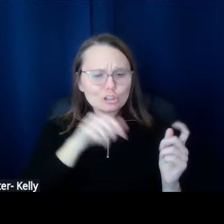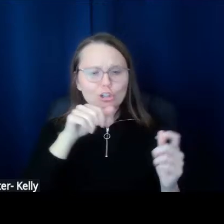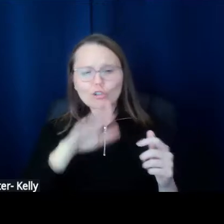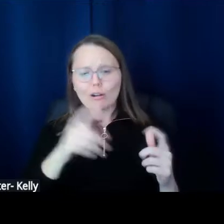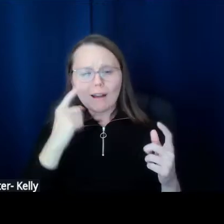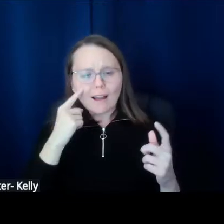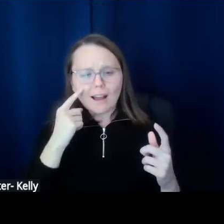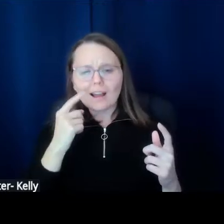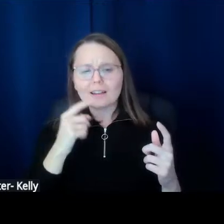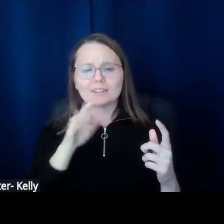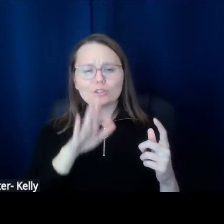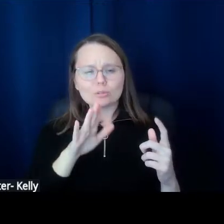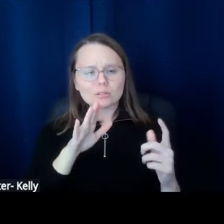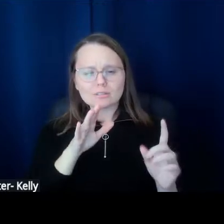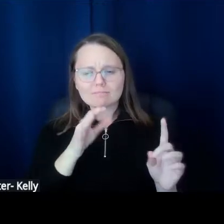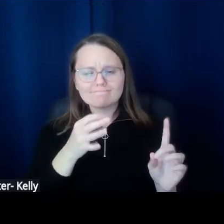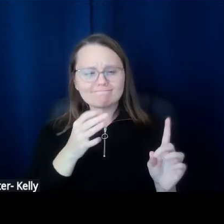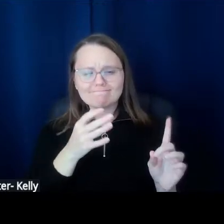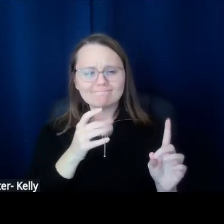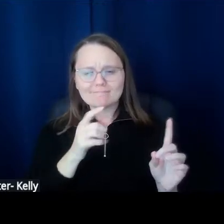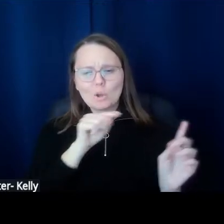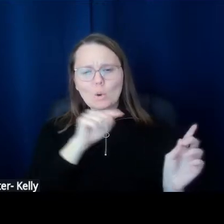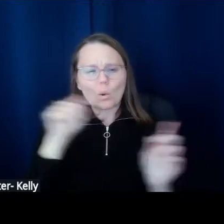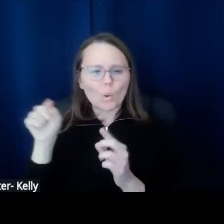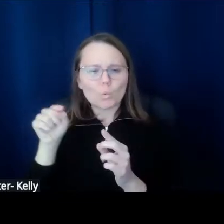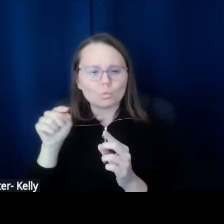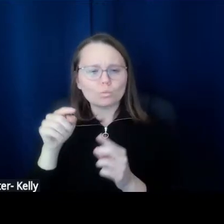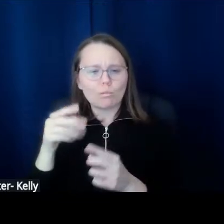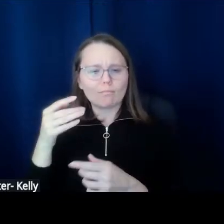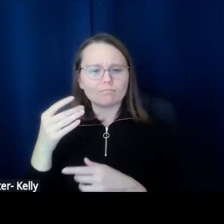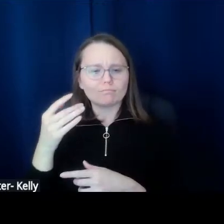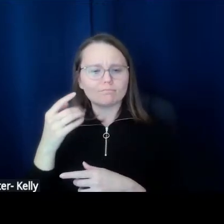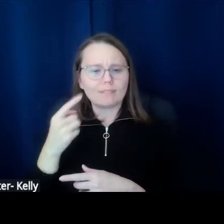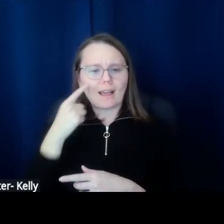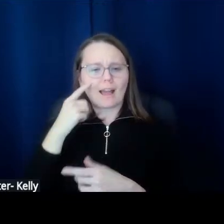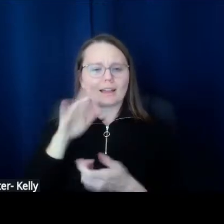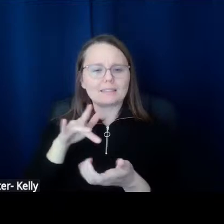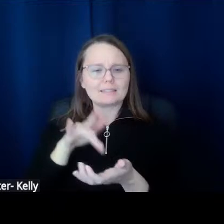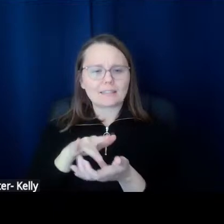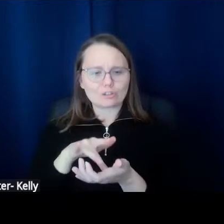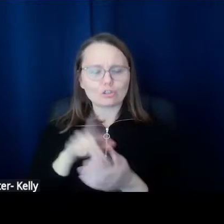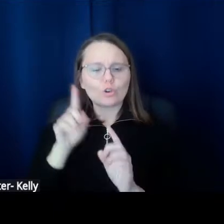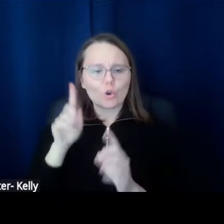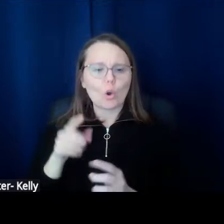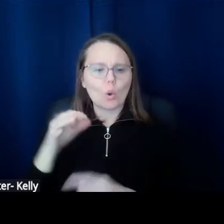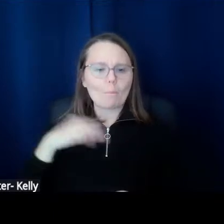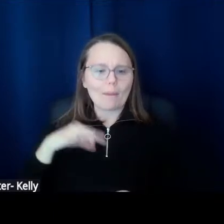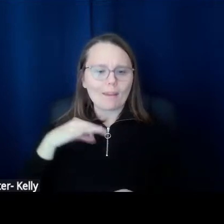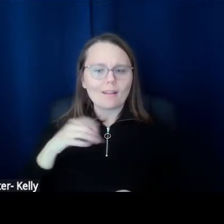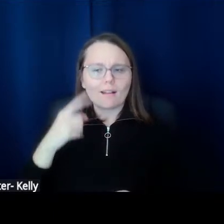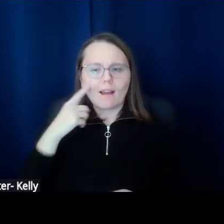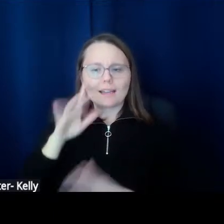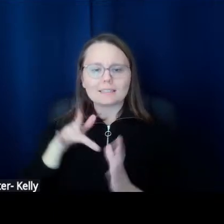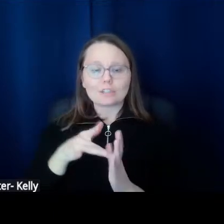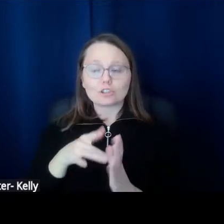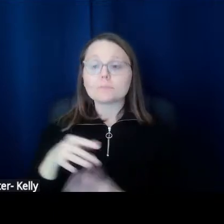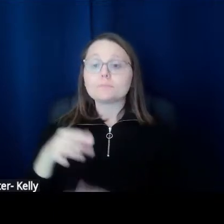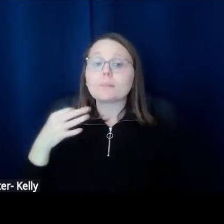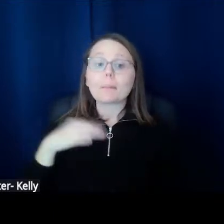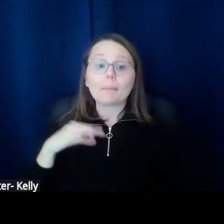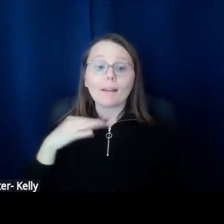your acuity. You need to go to Maine Eye Center. And I'm originally from Maine. My whole family's still up in Maine. So Maine Eye